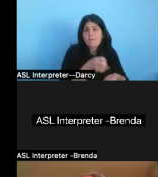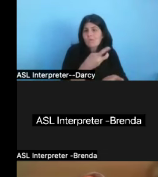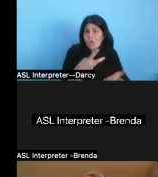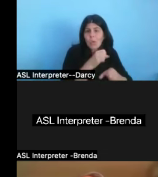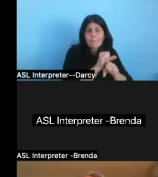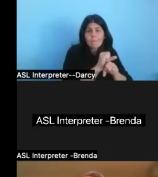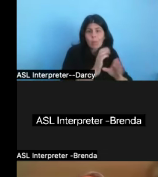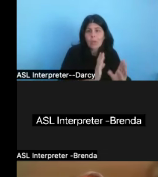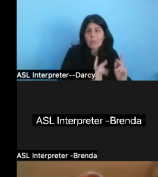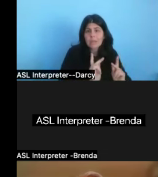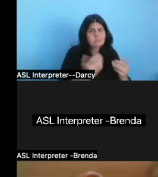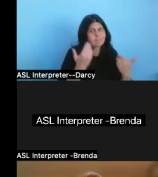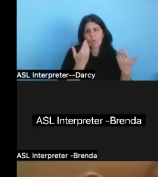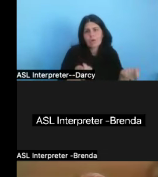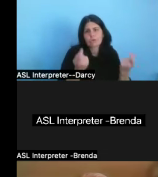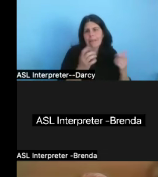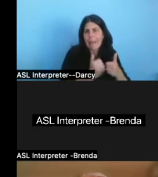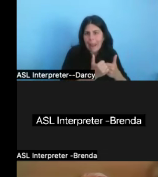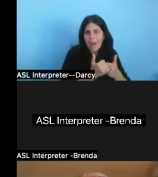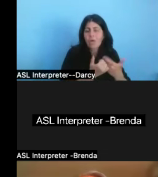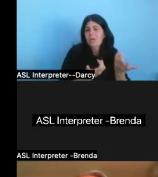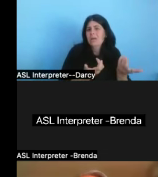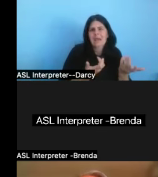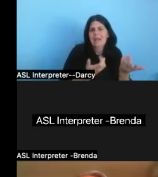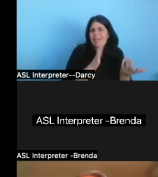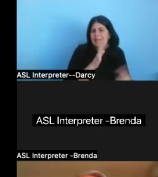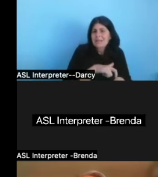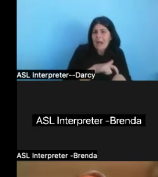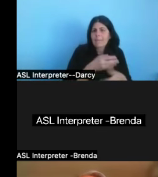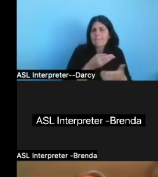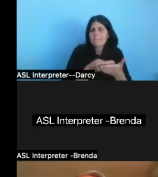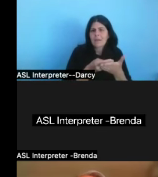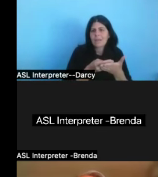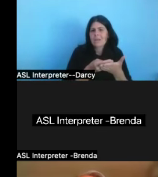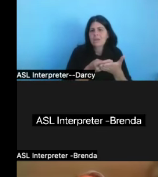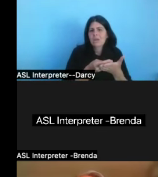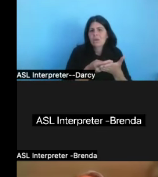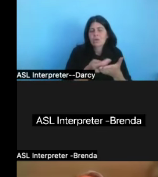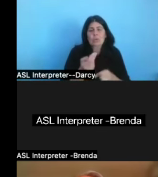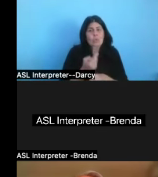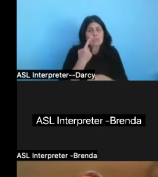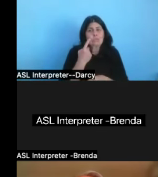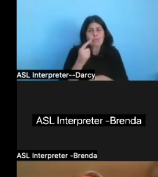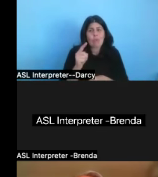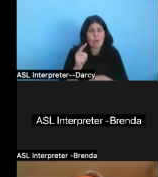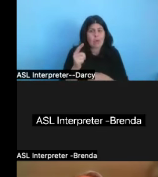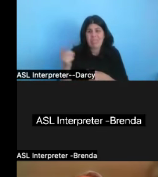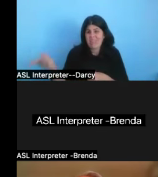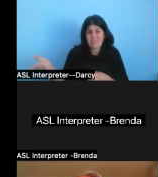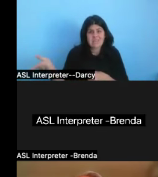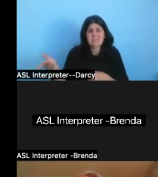of this, it takes time and money away from their normal operations. And so we're working on that aspect as well.